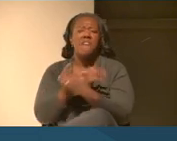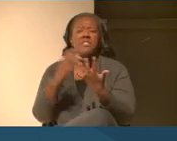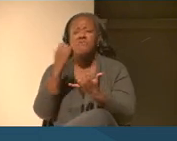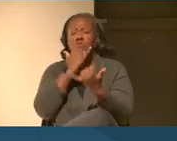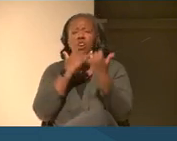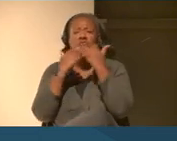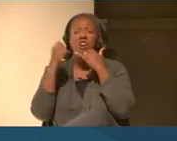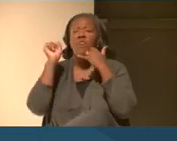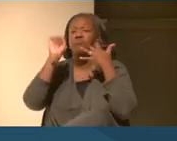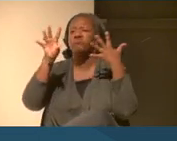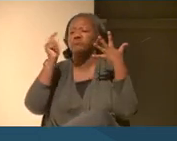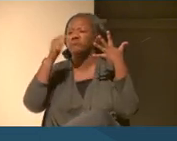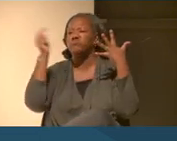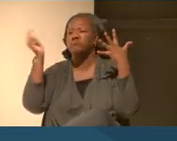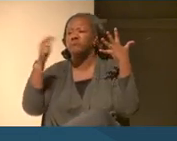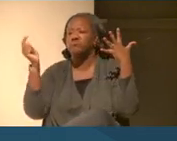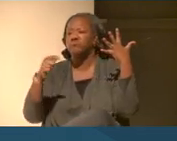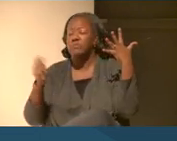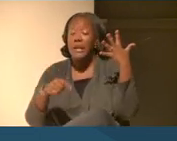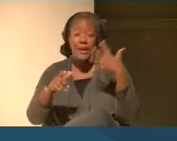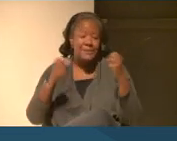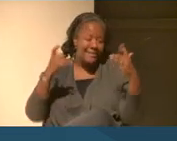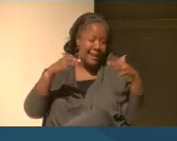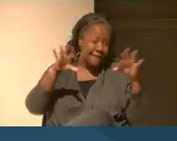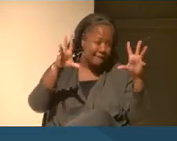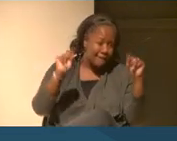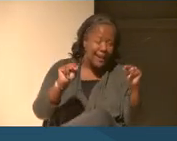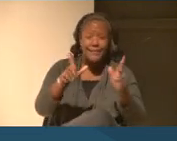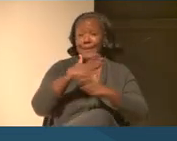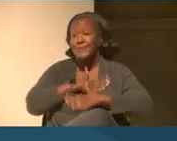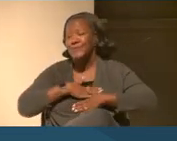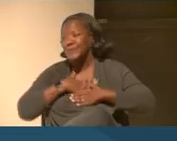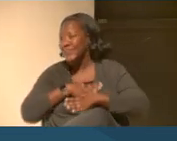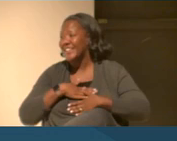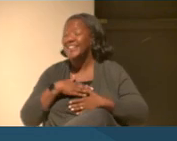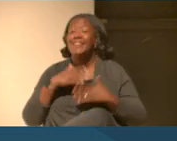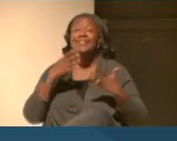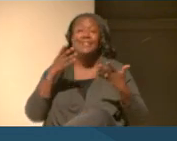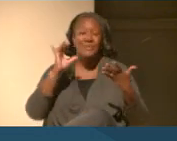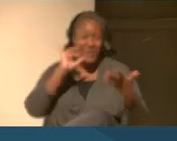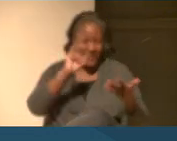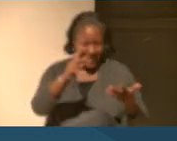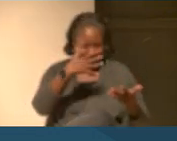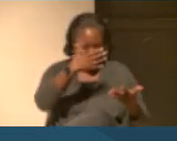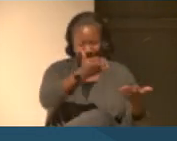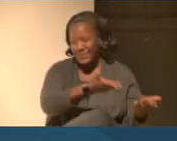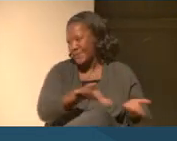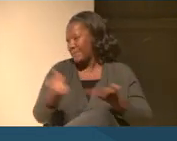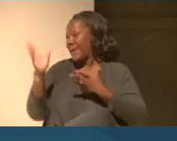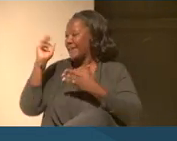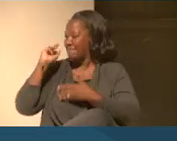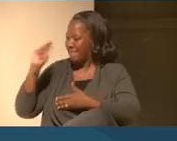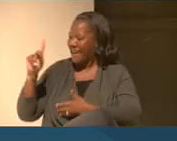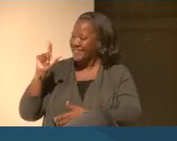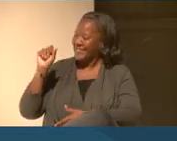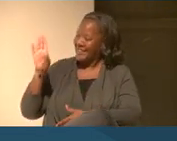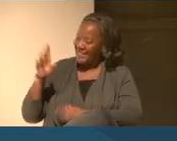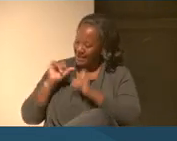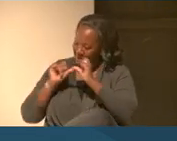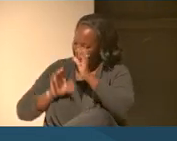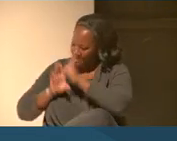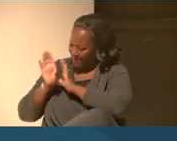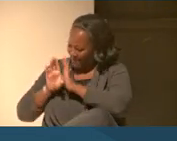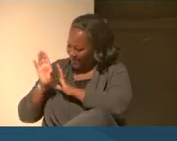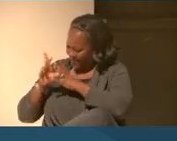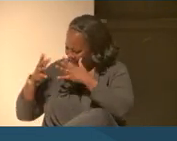it. And it was a lot of fun. They had a great time, but we brought it back to the lab and kept developing it. And we brought it